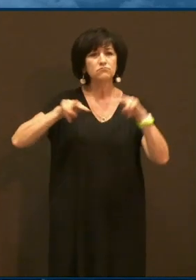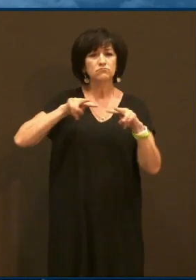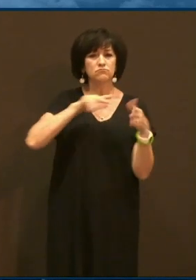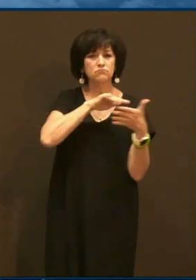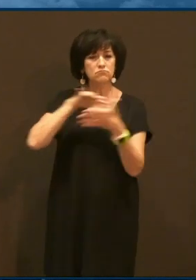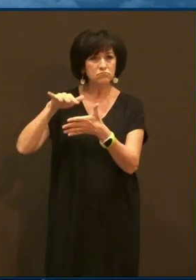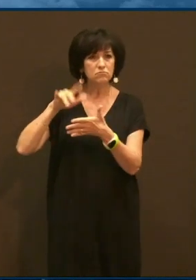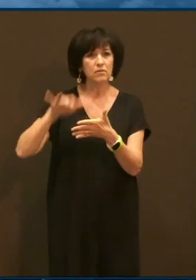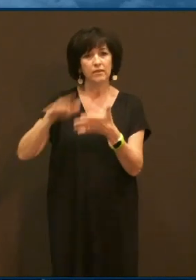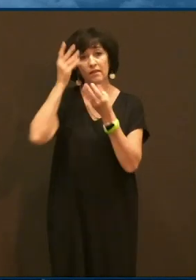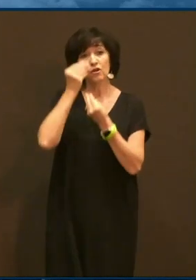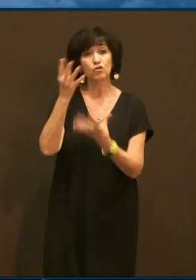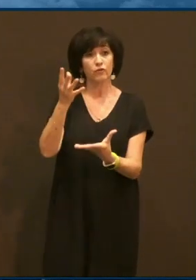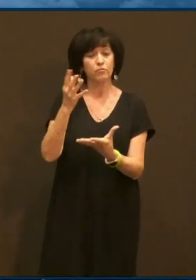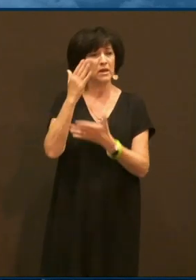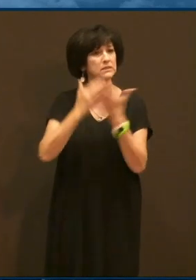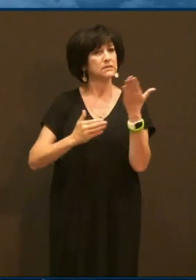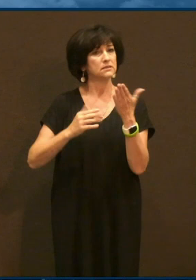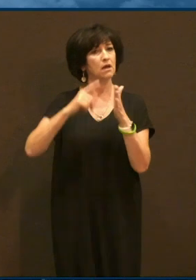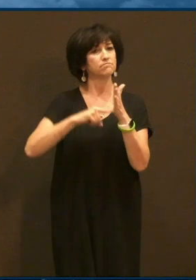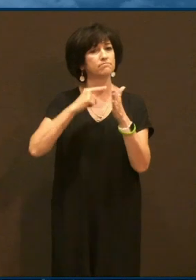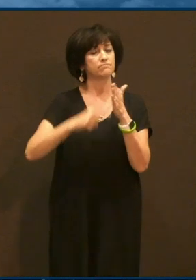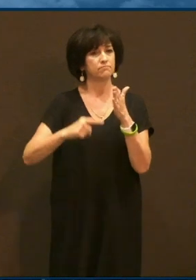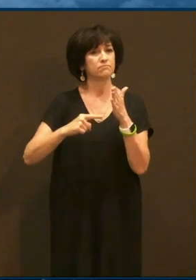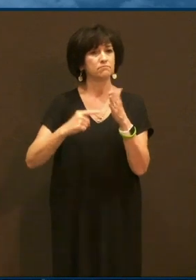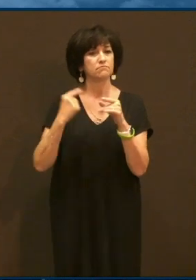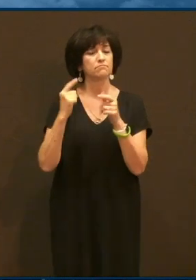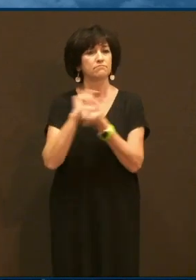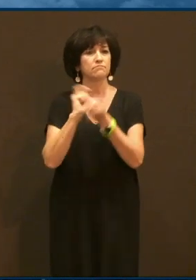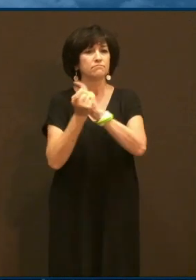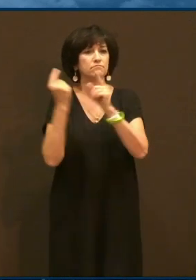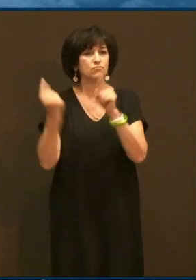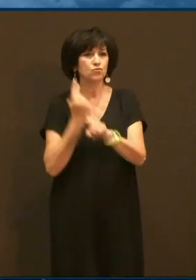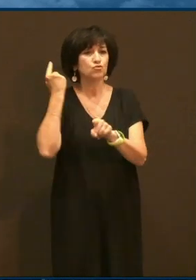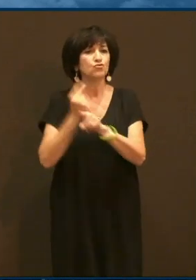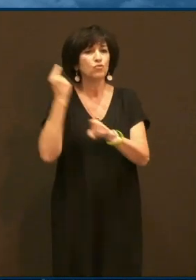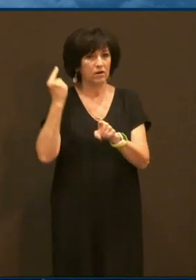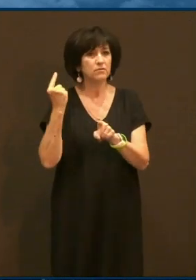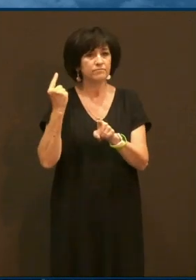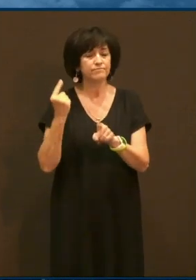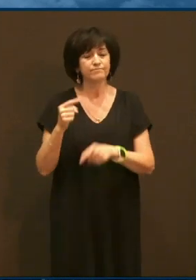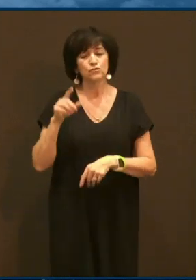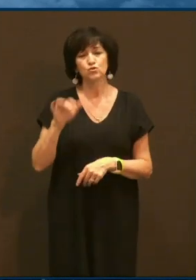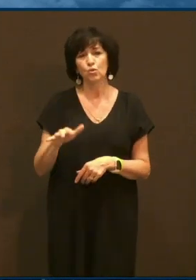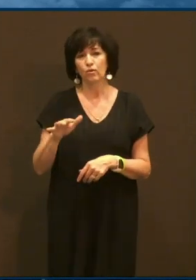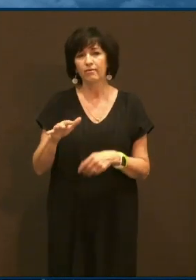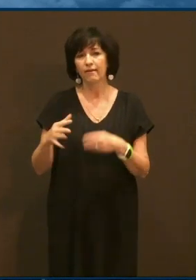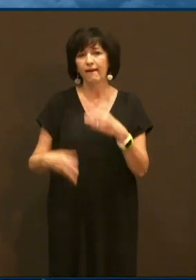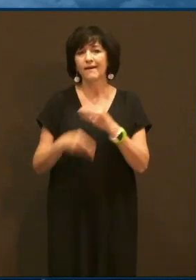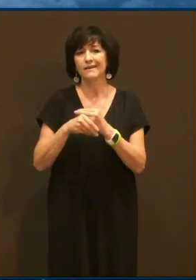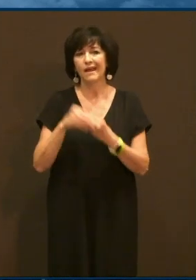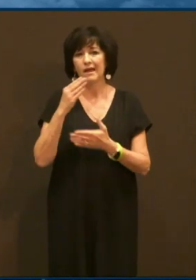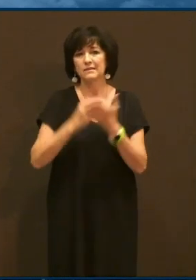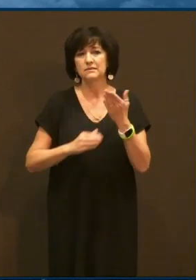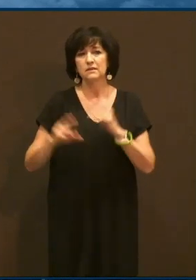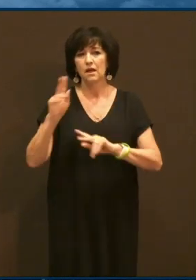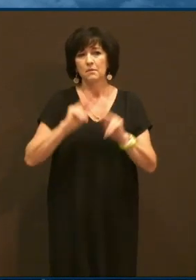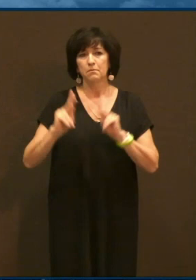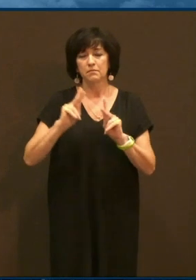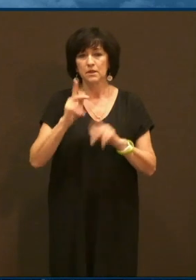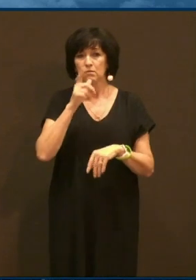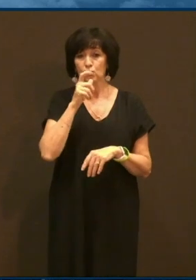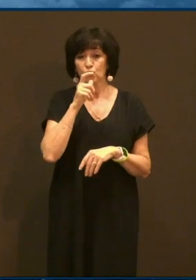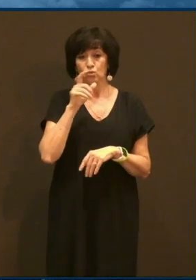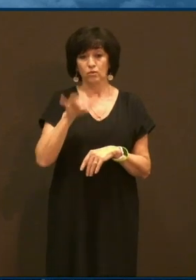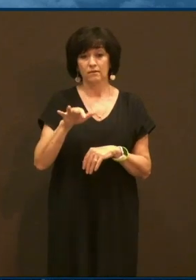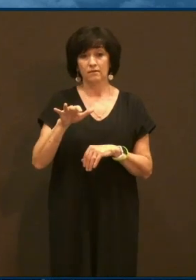that results in restating the number of total deaths. Sadly, those individuals who were